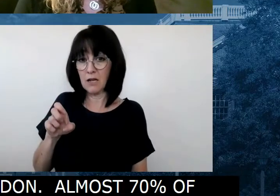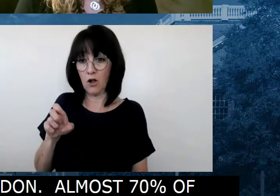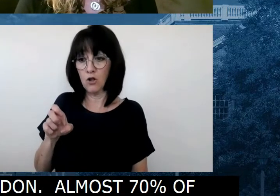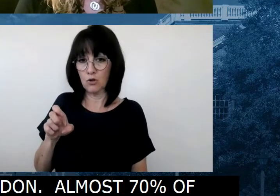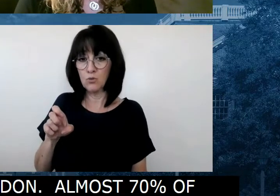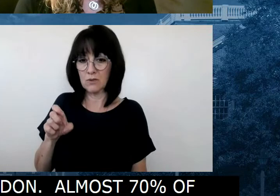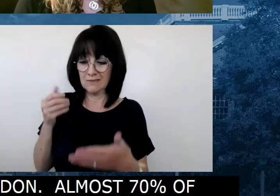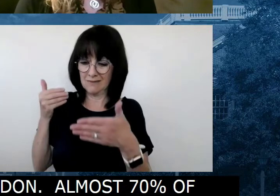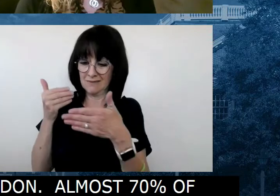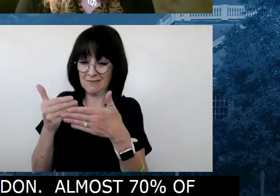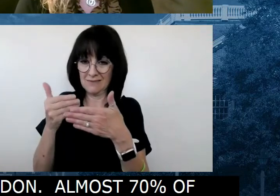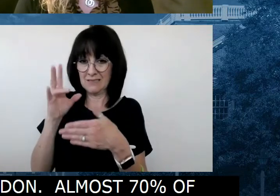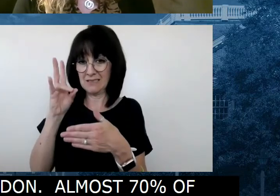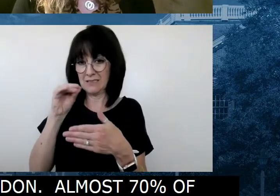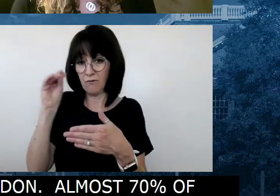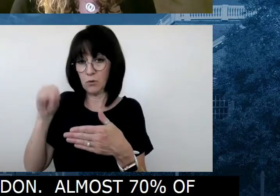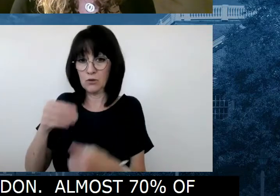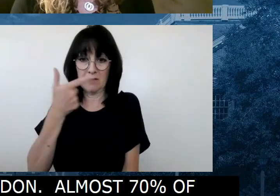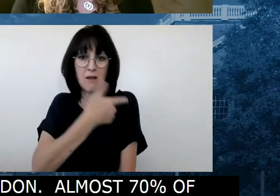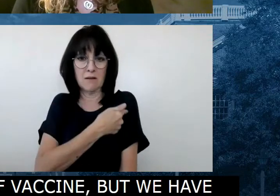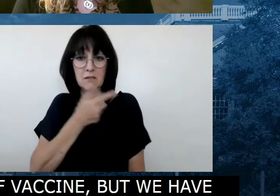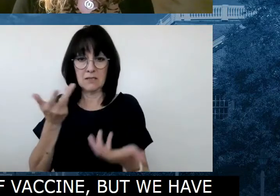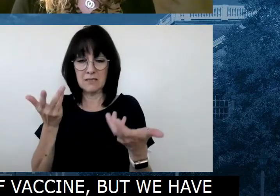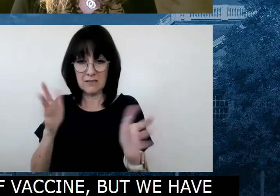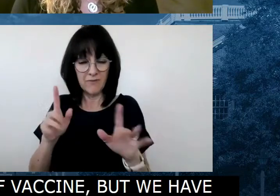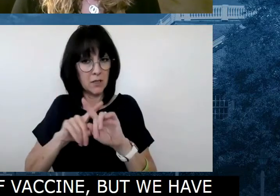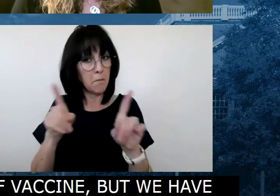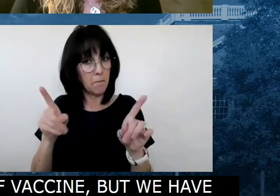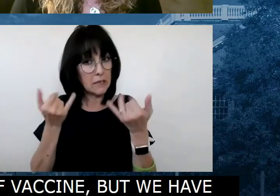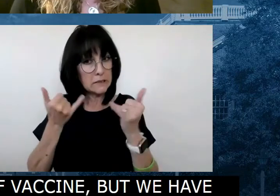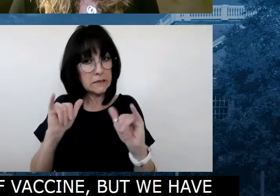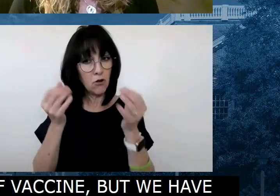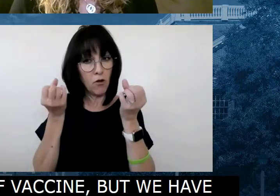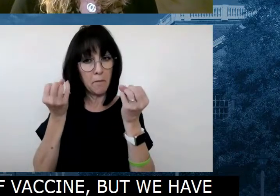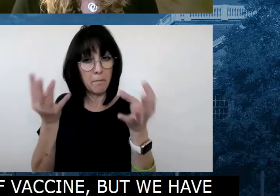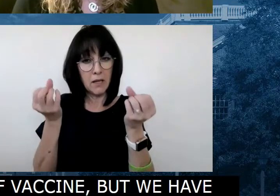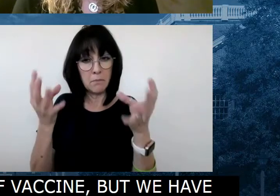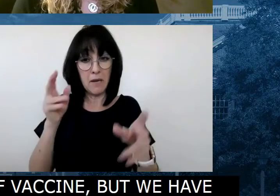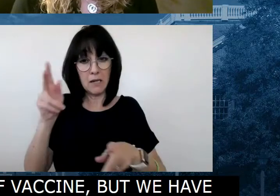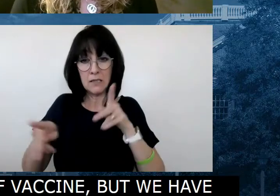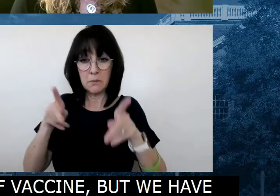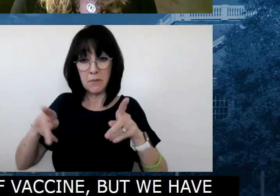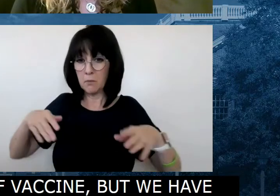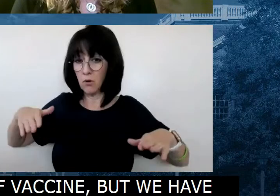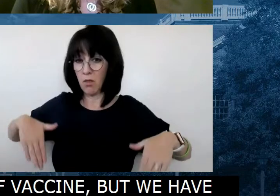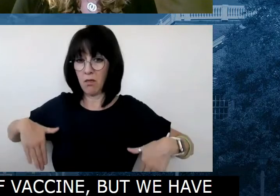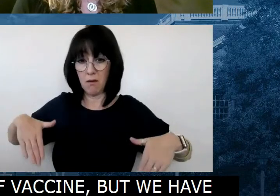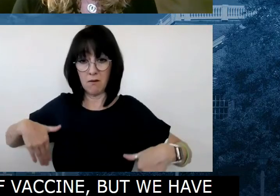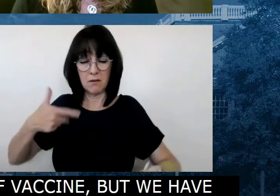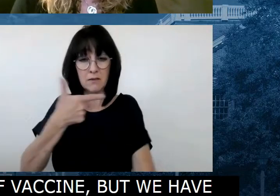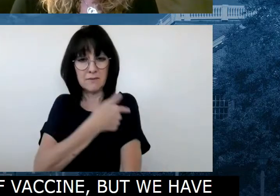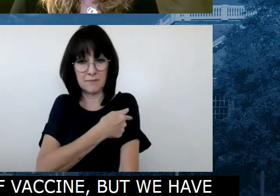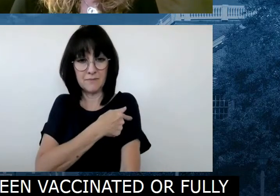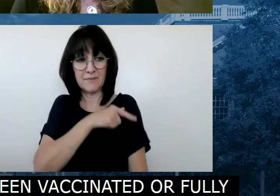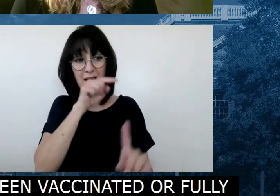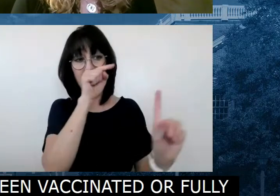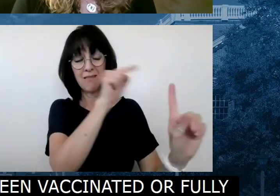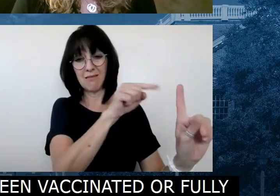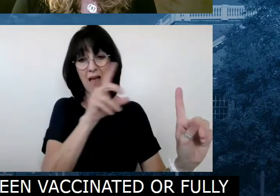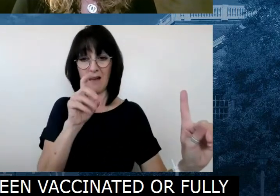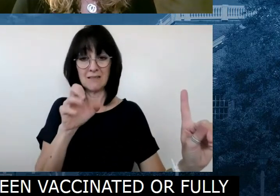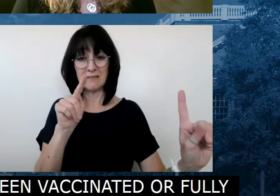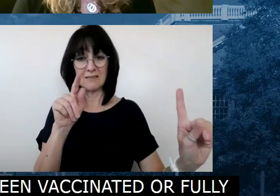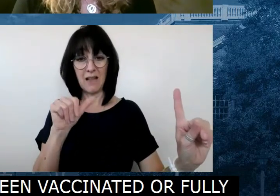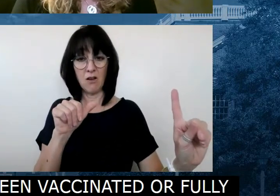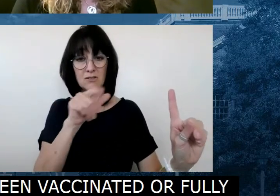been vaccinated or are not fully vaccinated. And the Delta variant appears